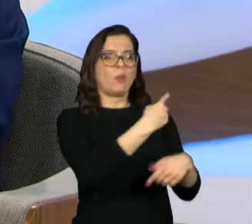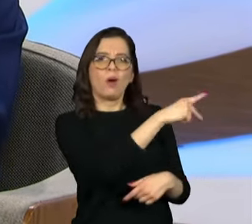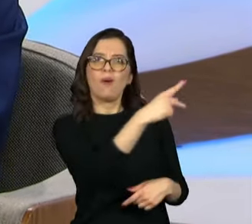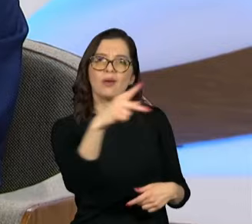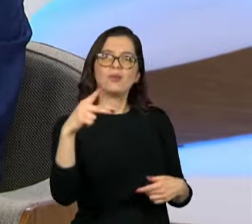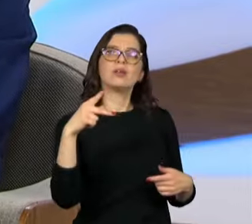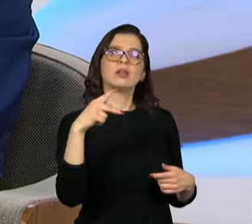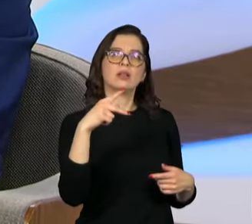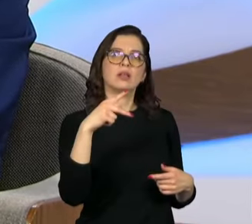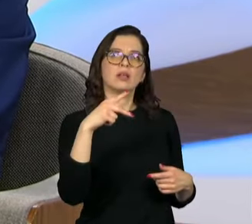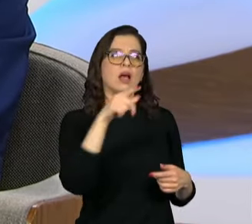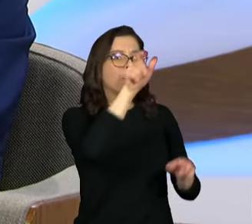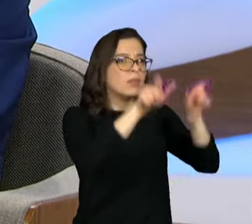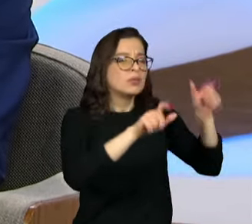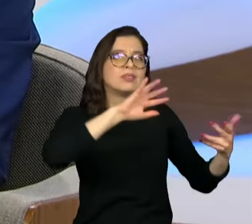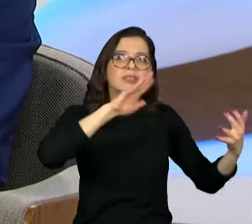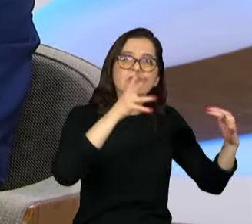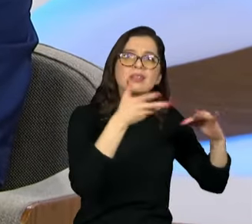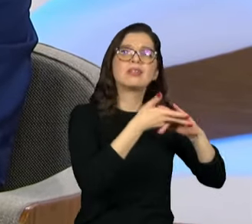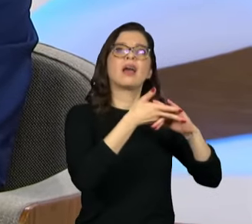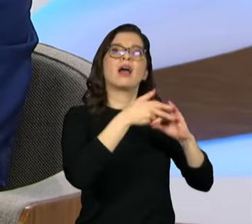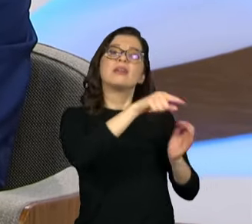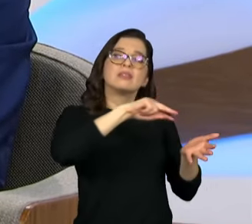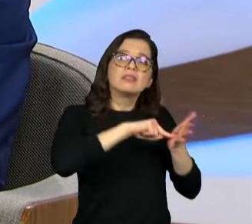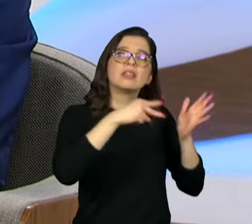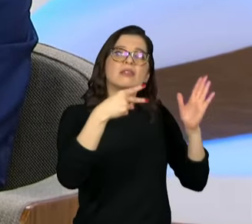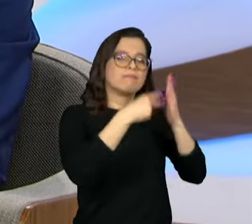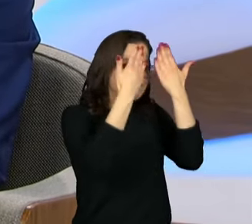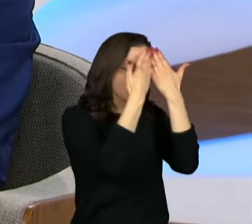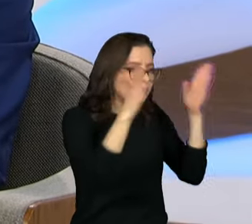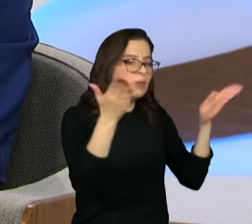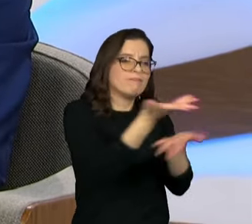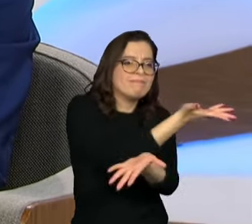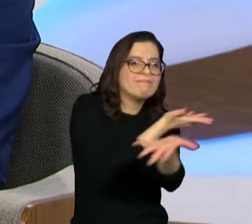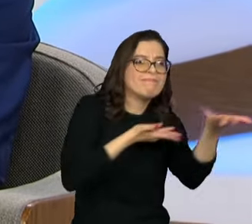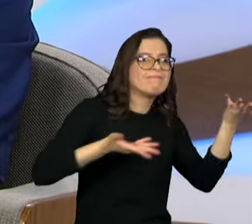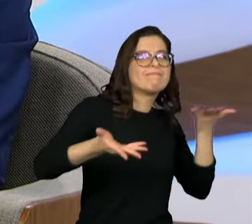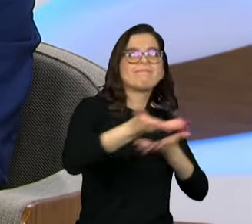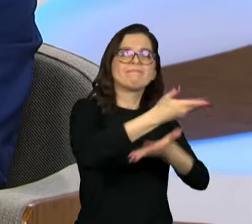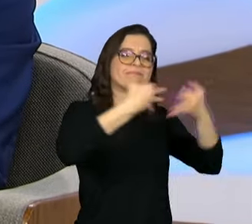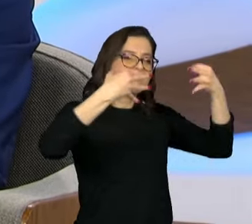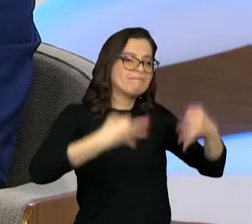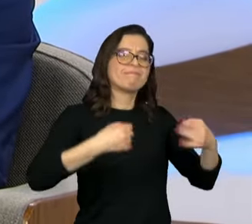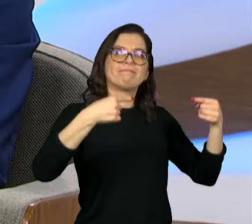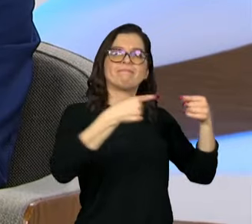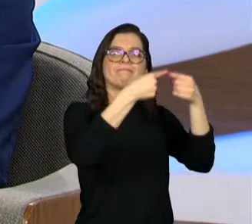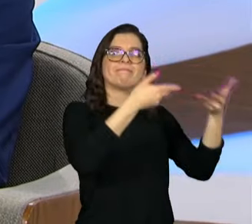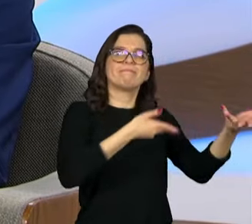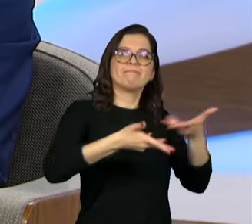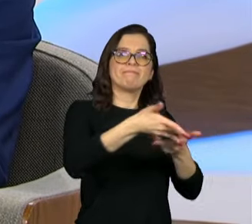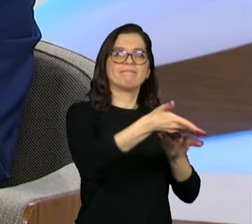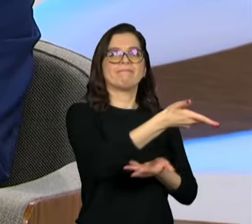job, as citizens. And to do that means extending civic